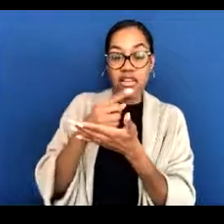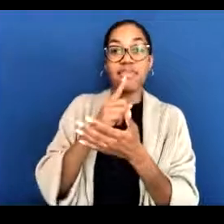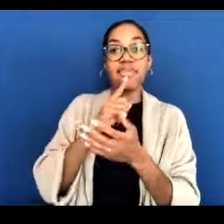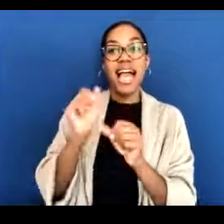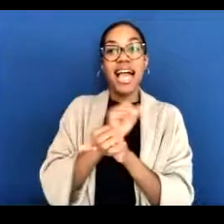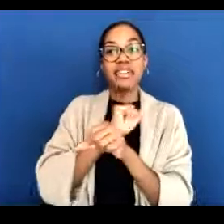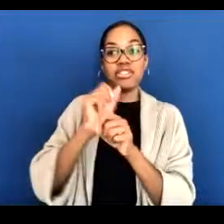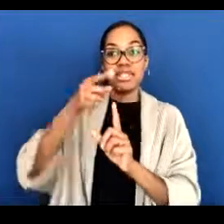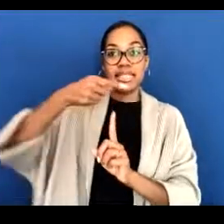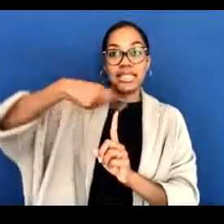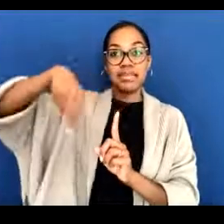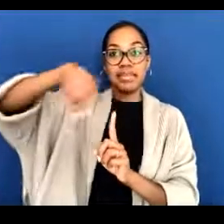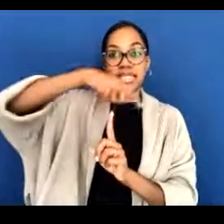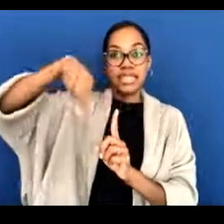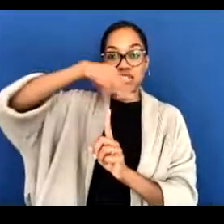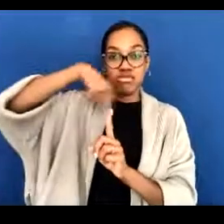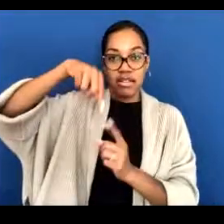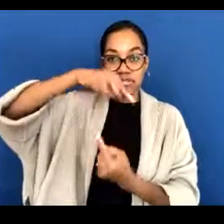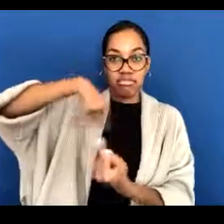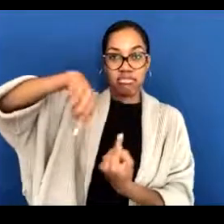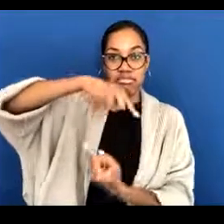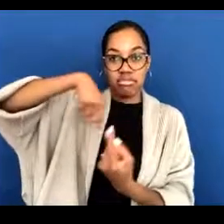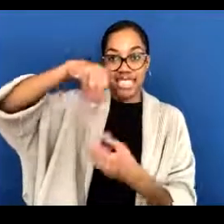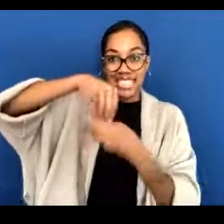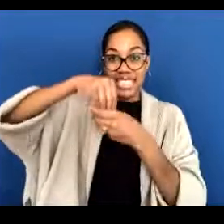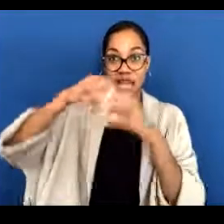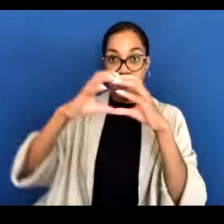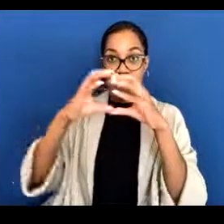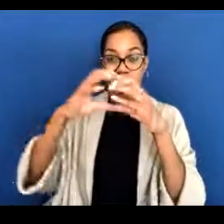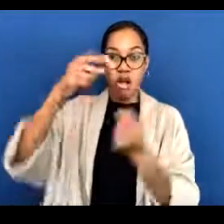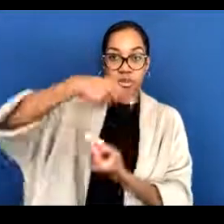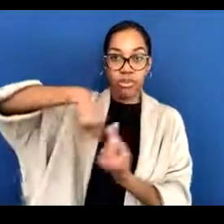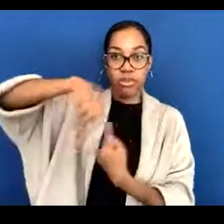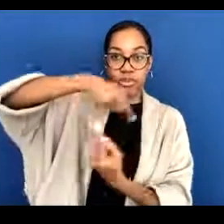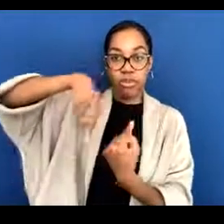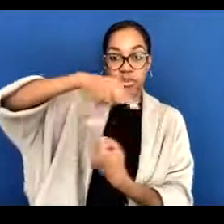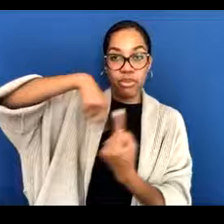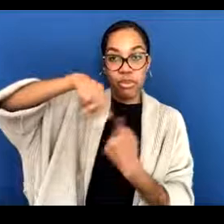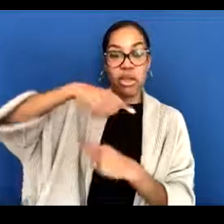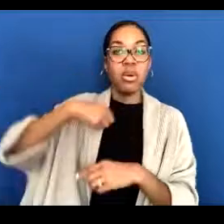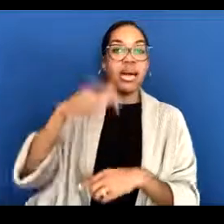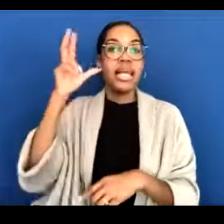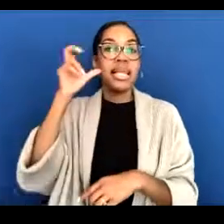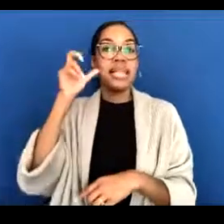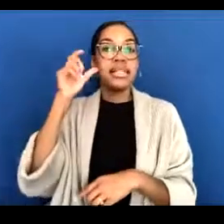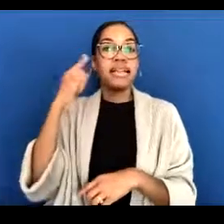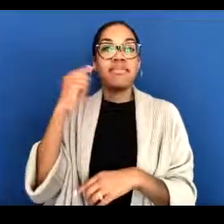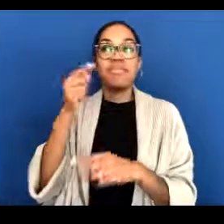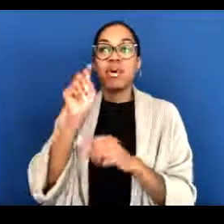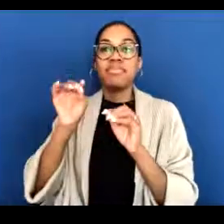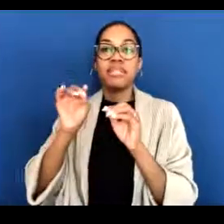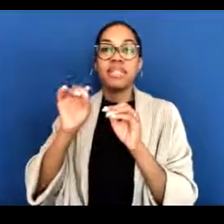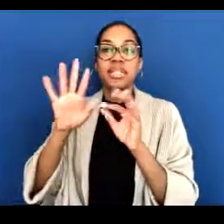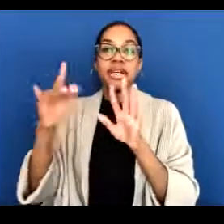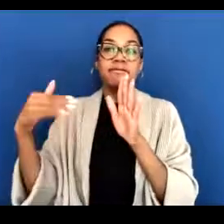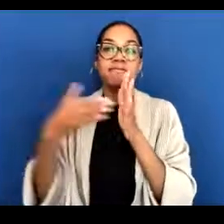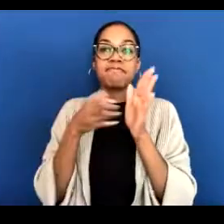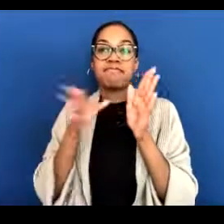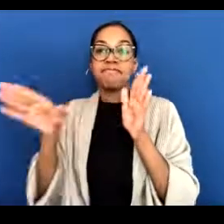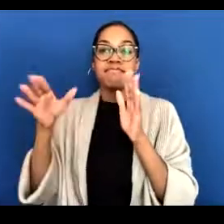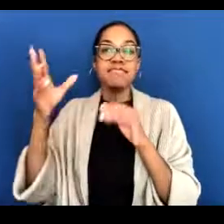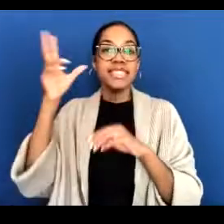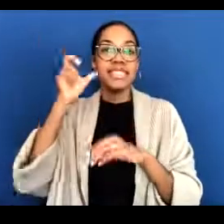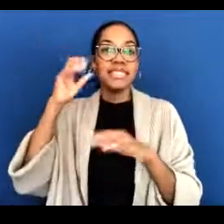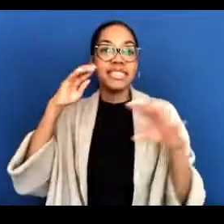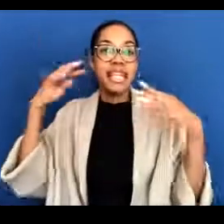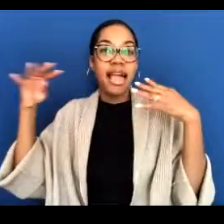axis, transmitting radar energy outwards and listening for echoes from anything that has water in it, mainly raindrops, snowflakes, and